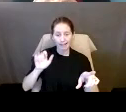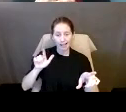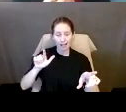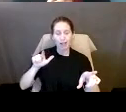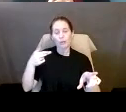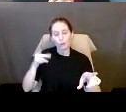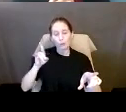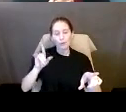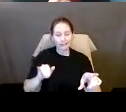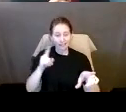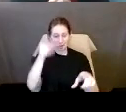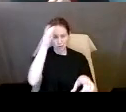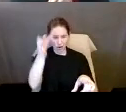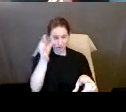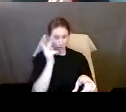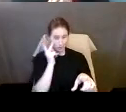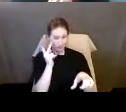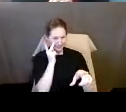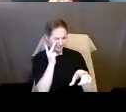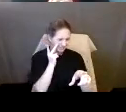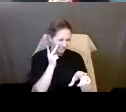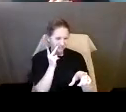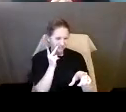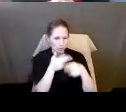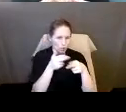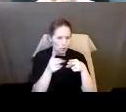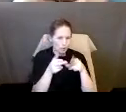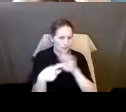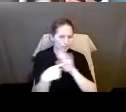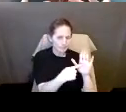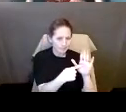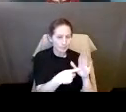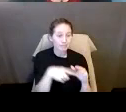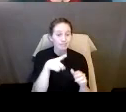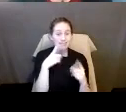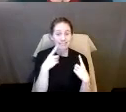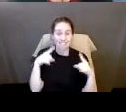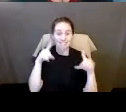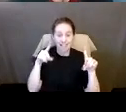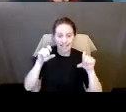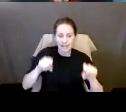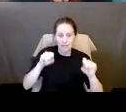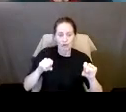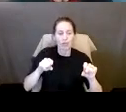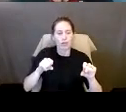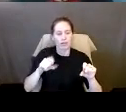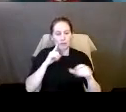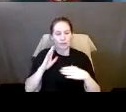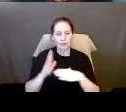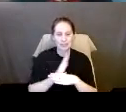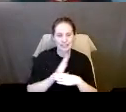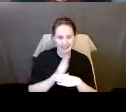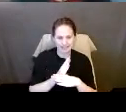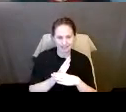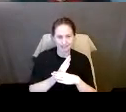proof of concept, so you're getting a sneak peek at it right now because it's finally able to be able to share with